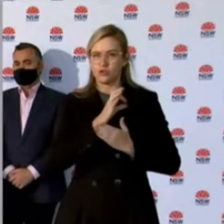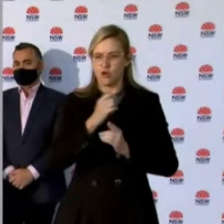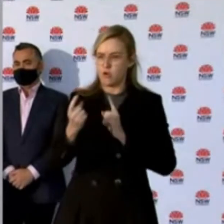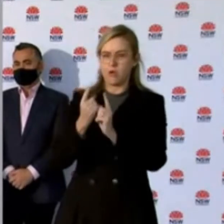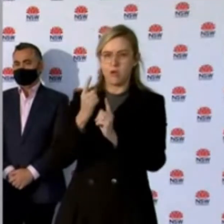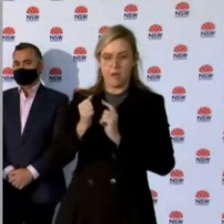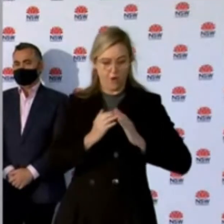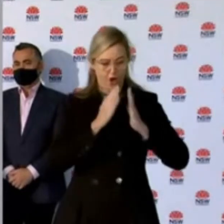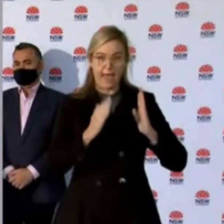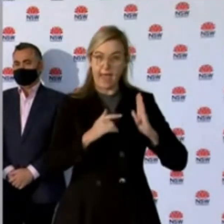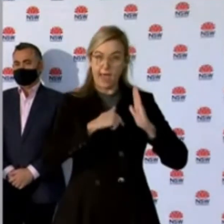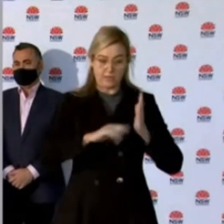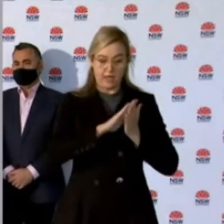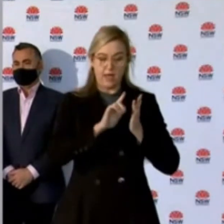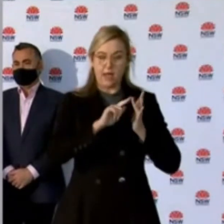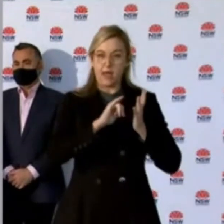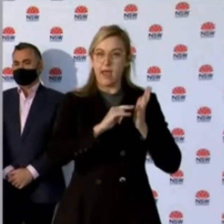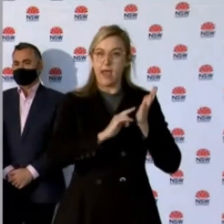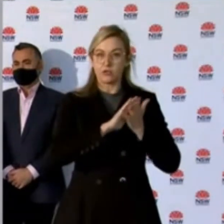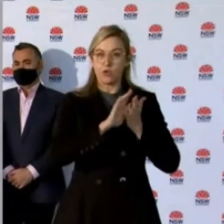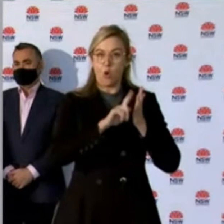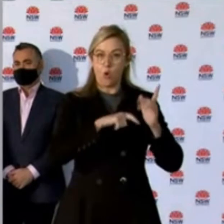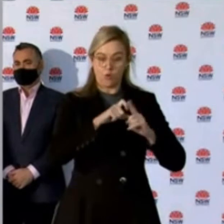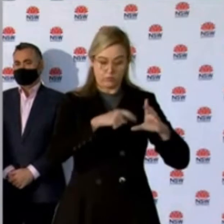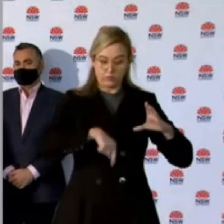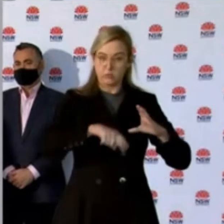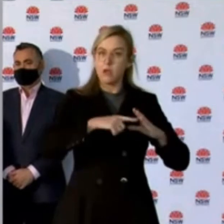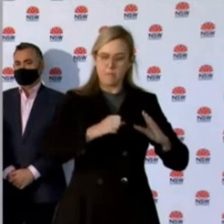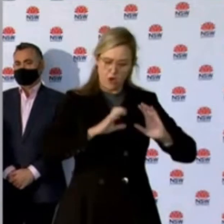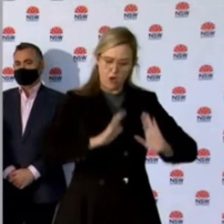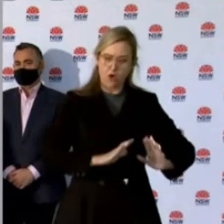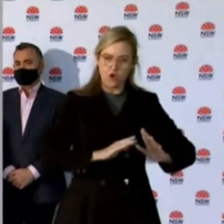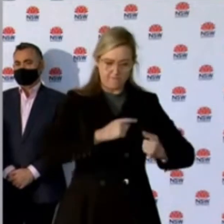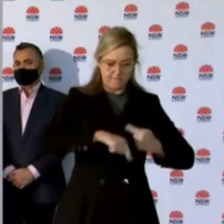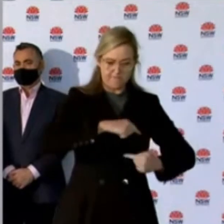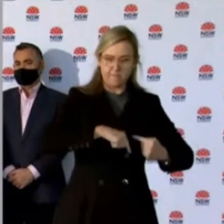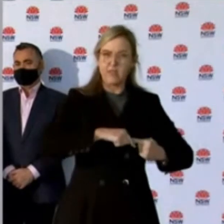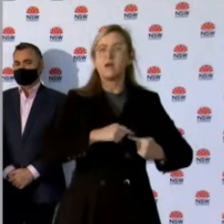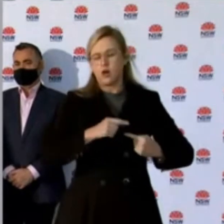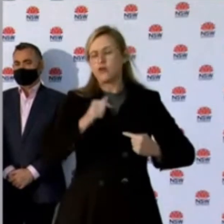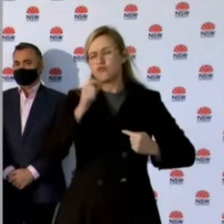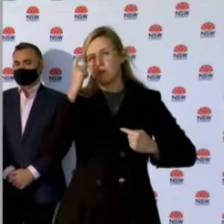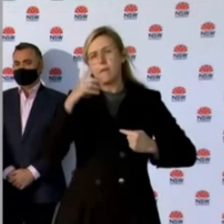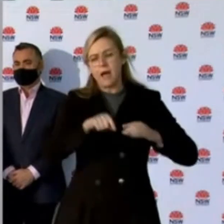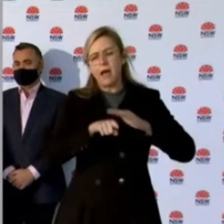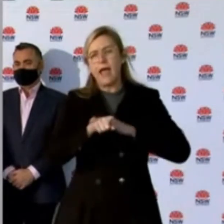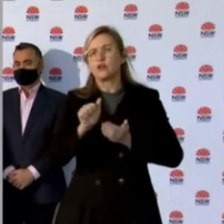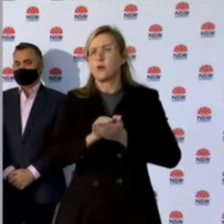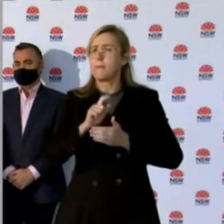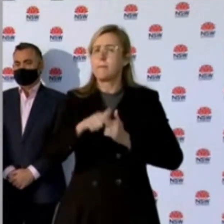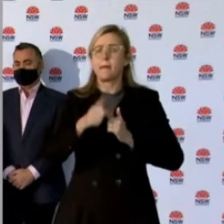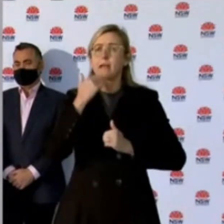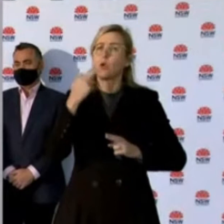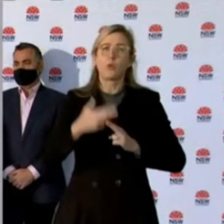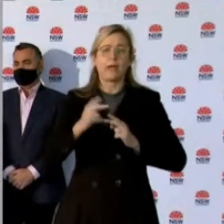outside your household group. Now, obviously, you're going to have to do those essential things like shopping. I want you to limit that shopping, do